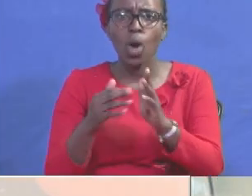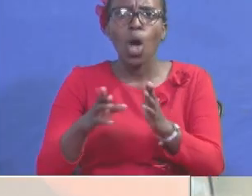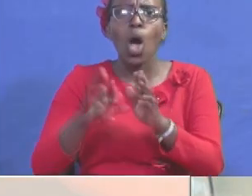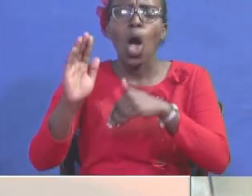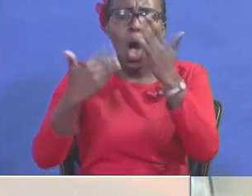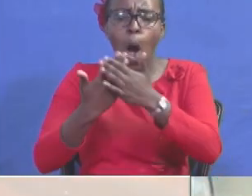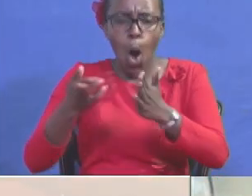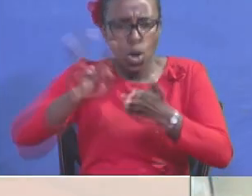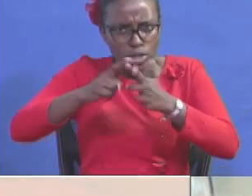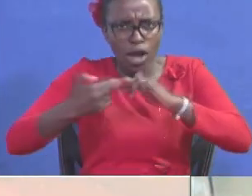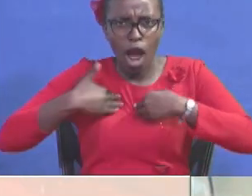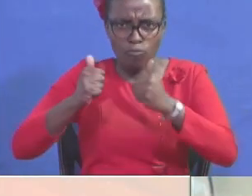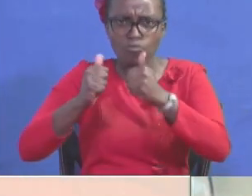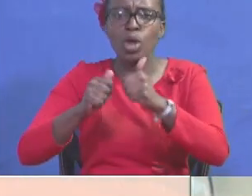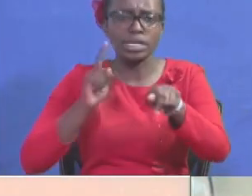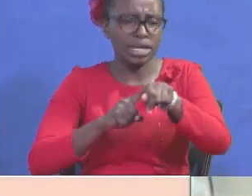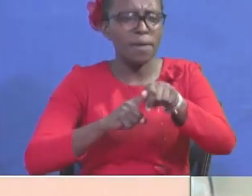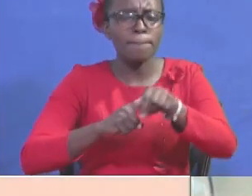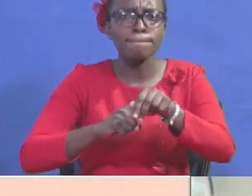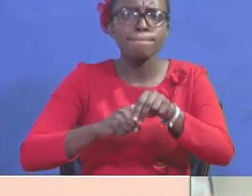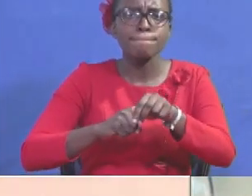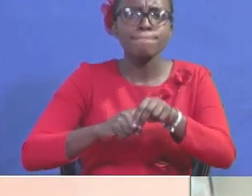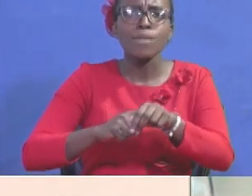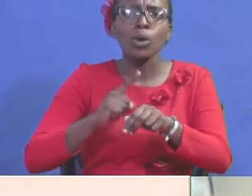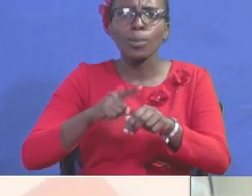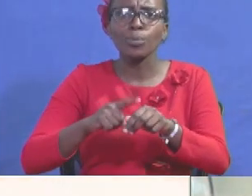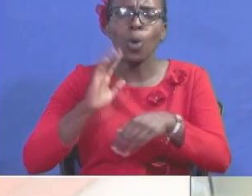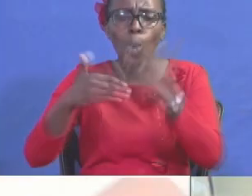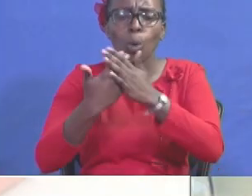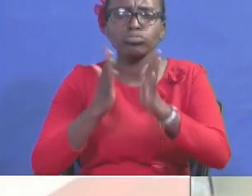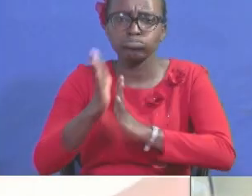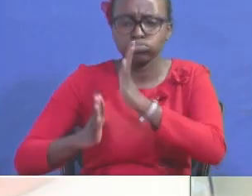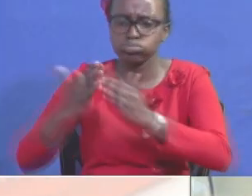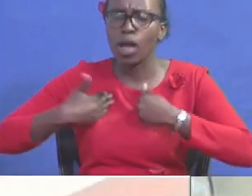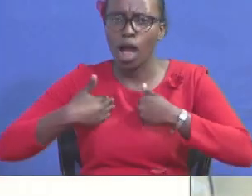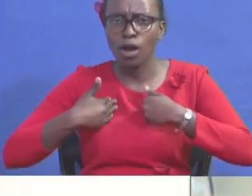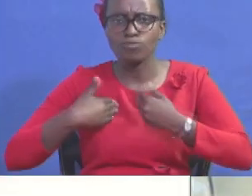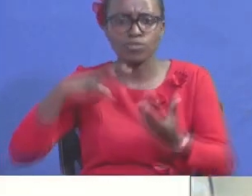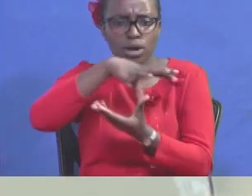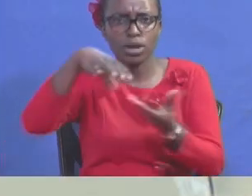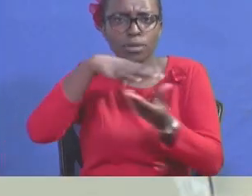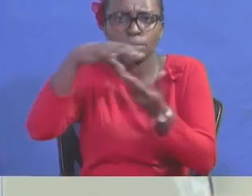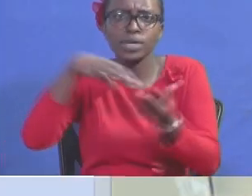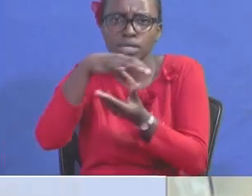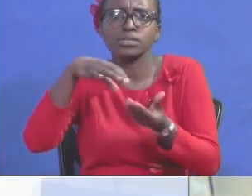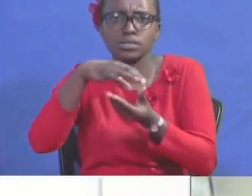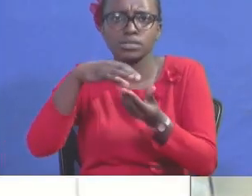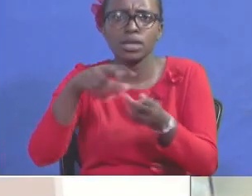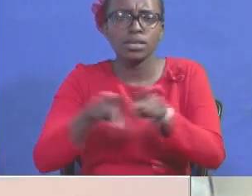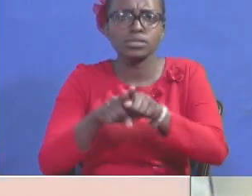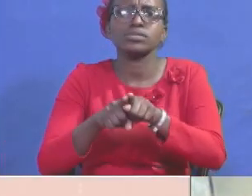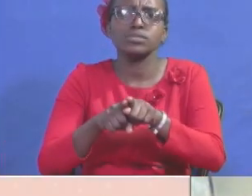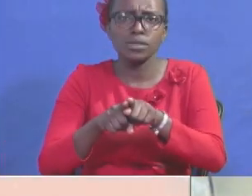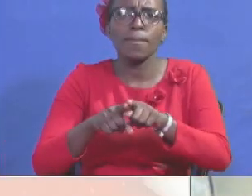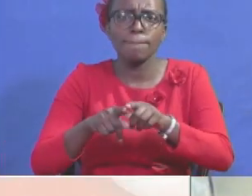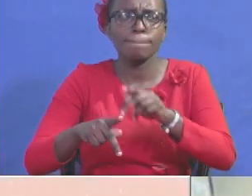climate change friendly policies, we can reward universities that adopt climate friendly policies like